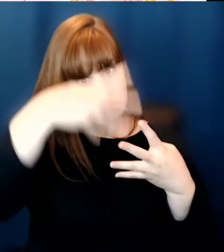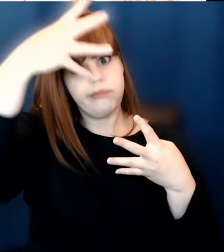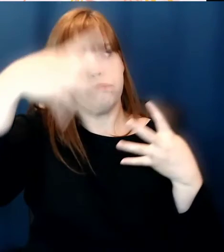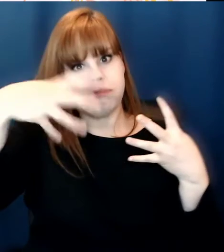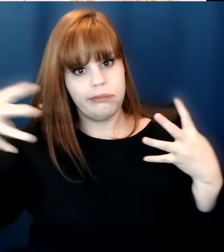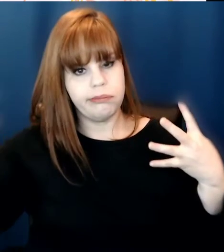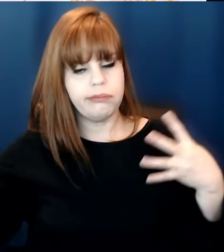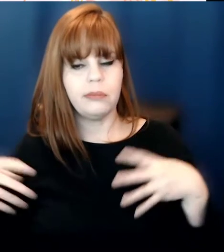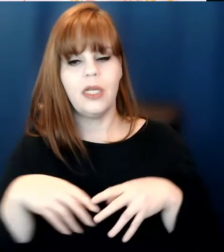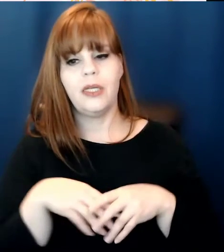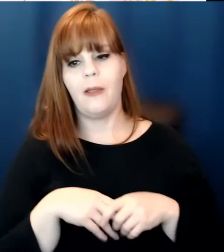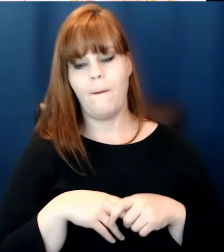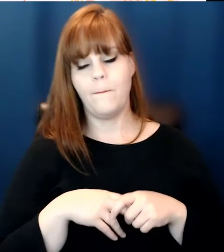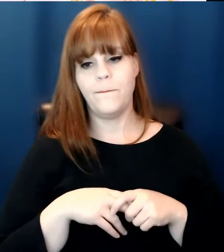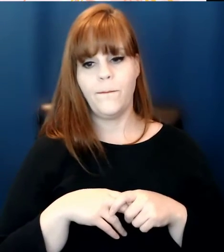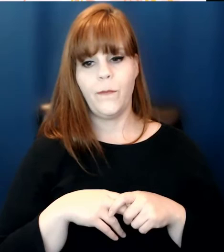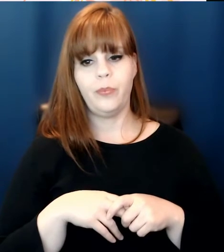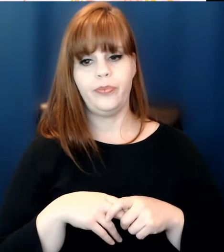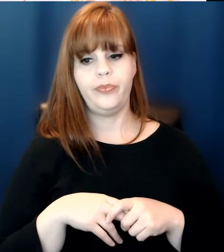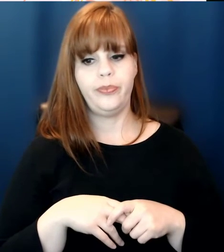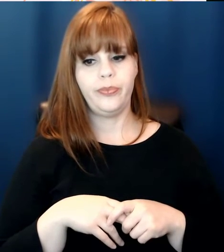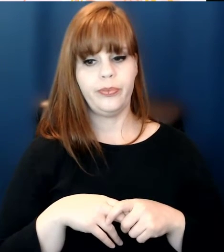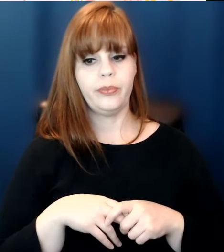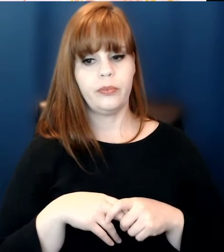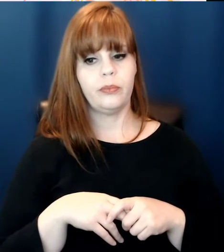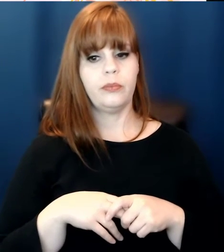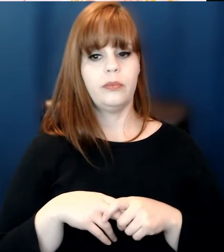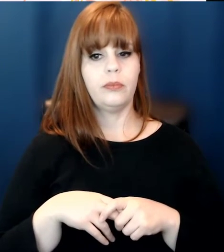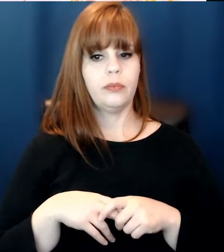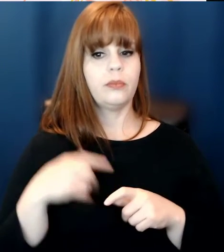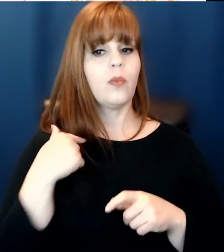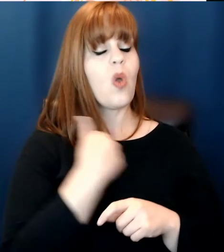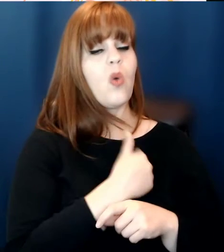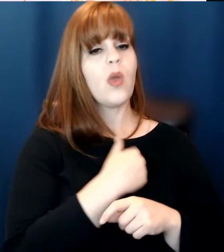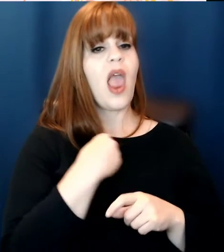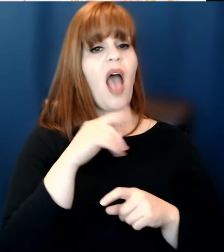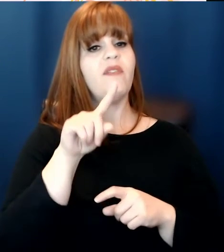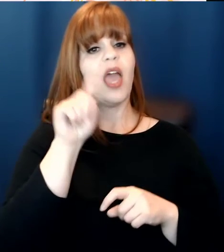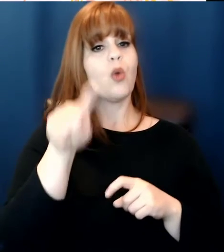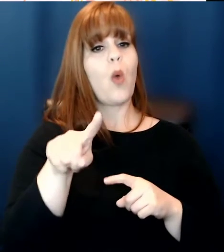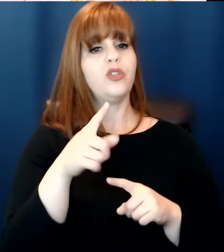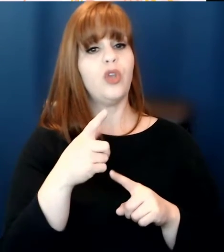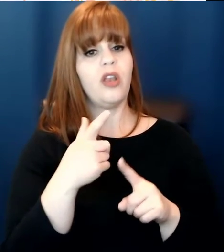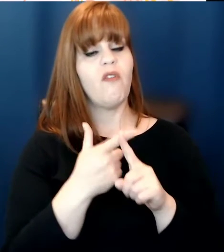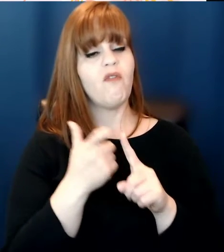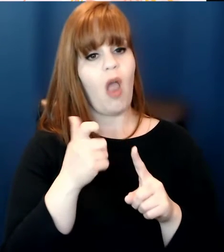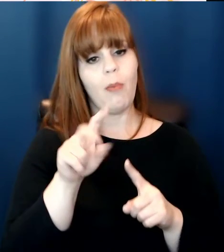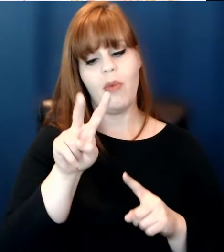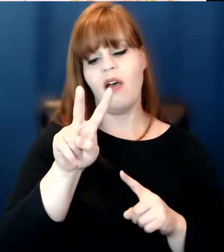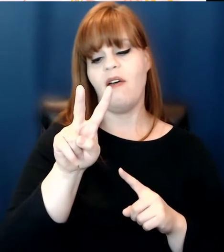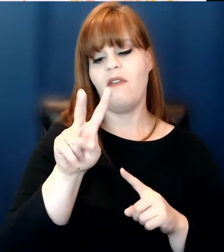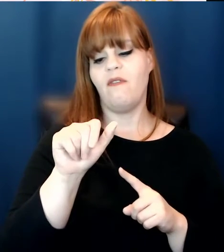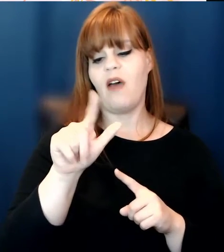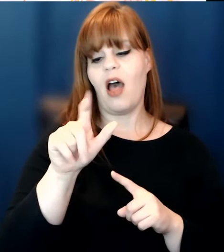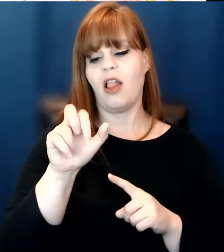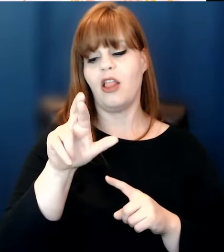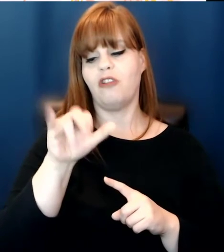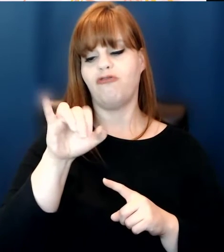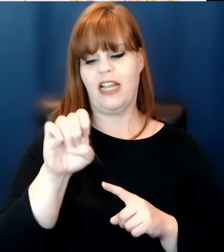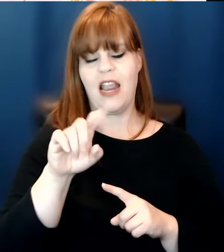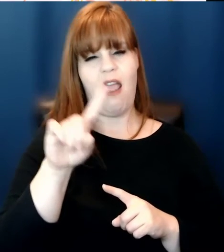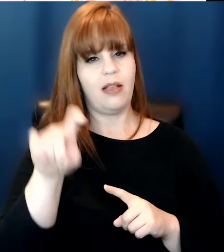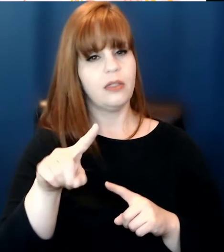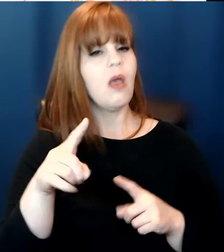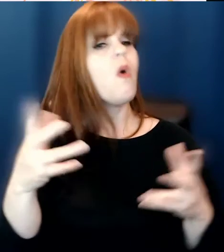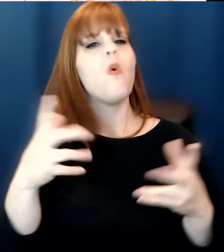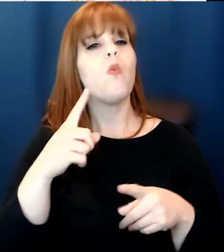Cool. Awesome. So we have a question from Valerie